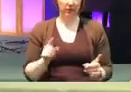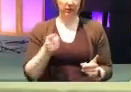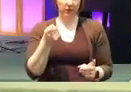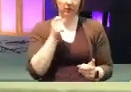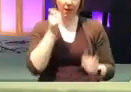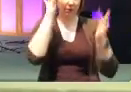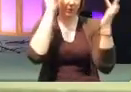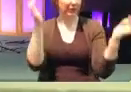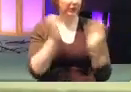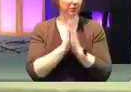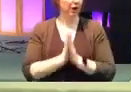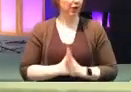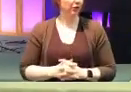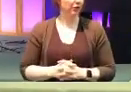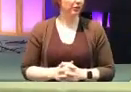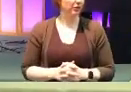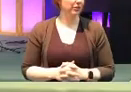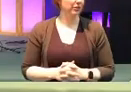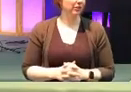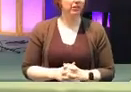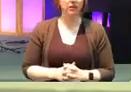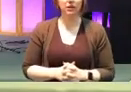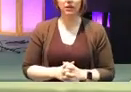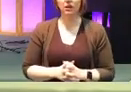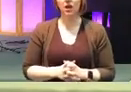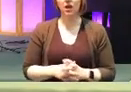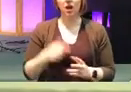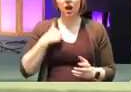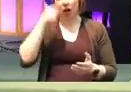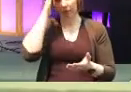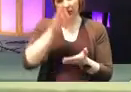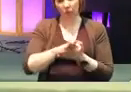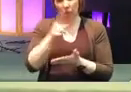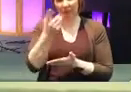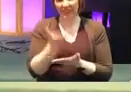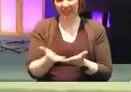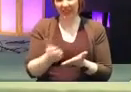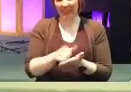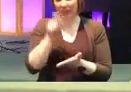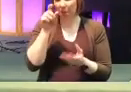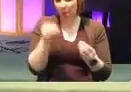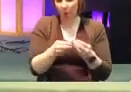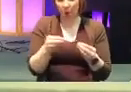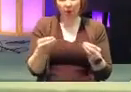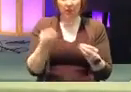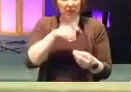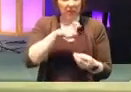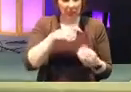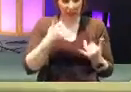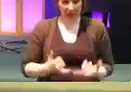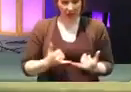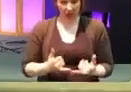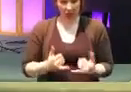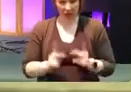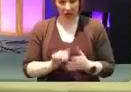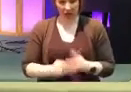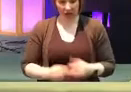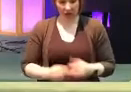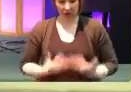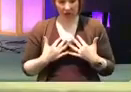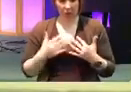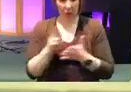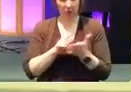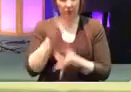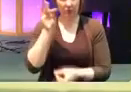type prayers. I believe that one of the things that is necessary now more than ever is for people that are filled with the Holy Spirit to